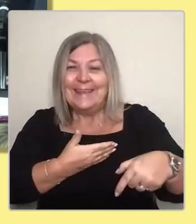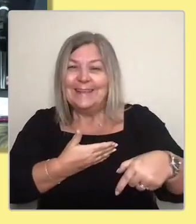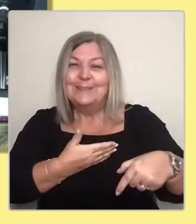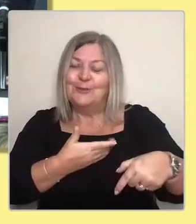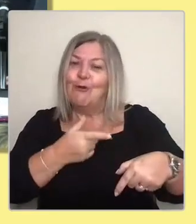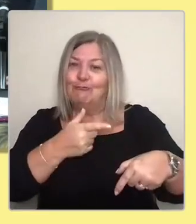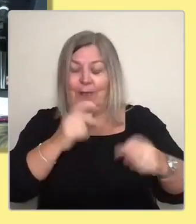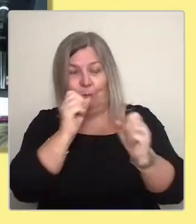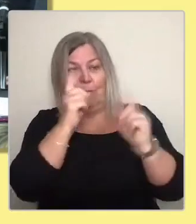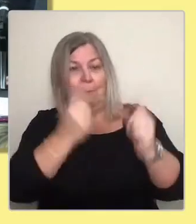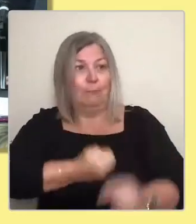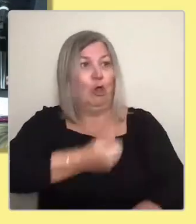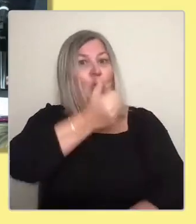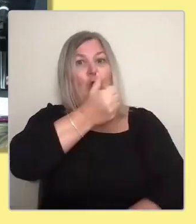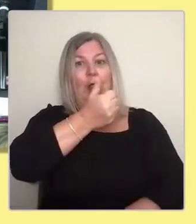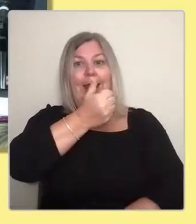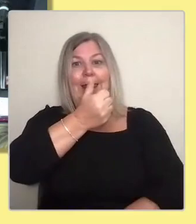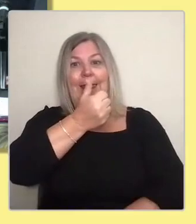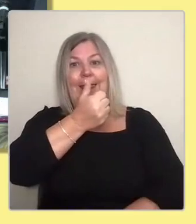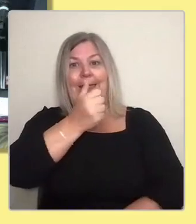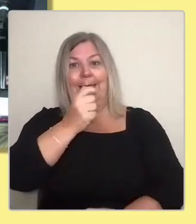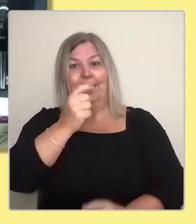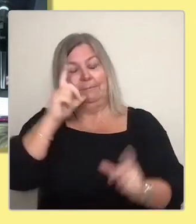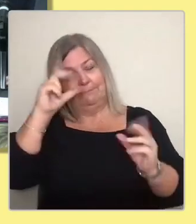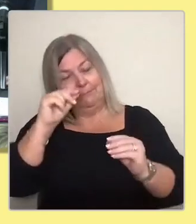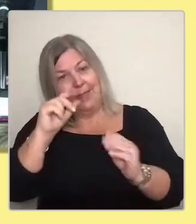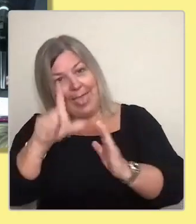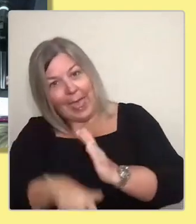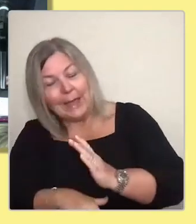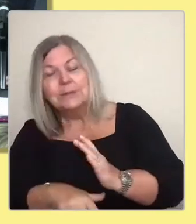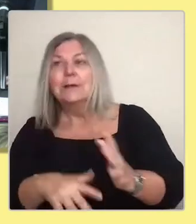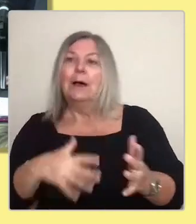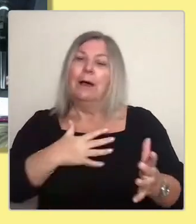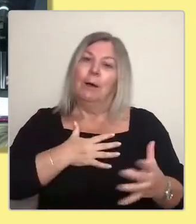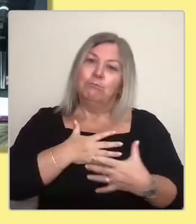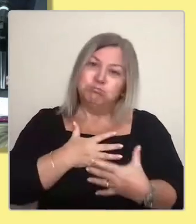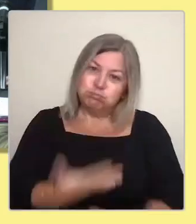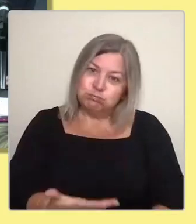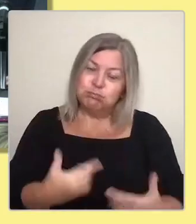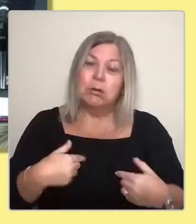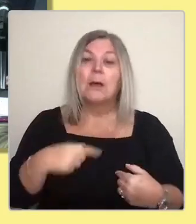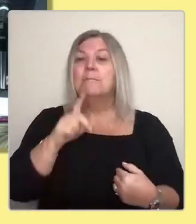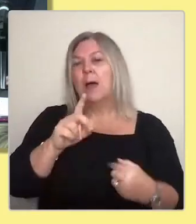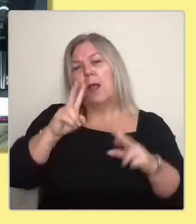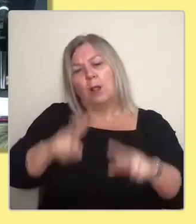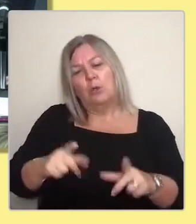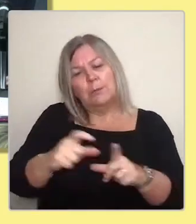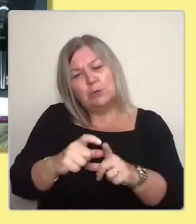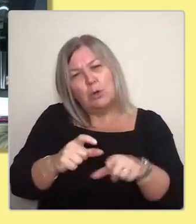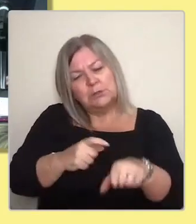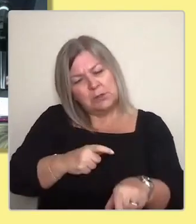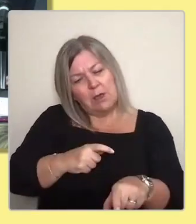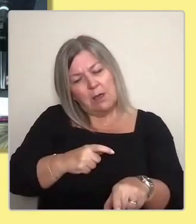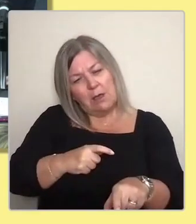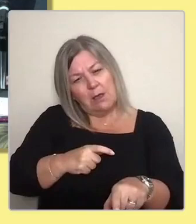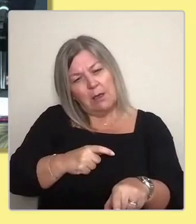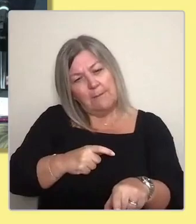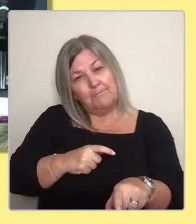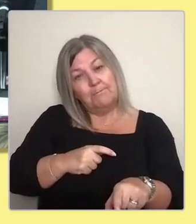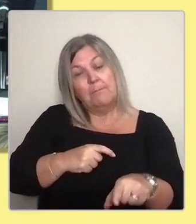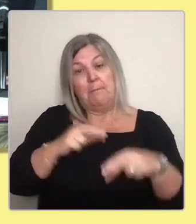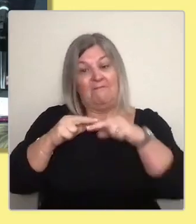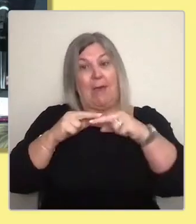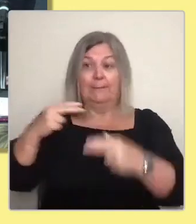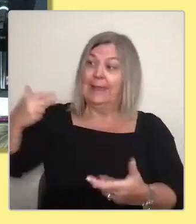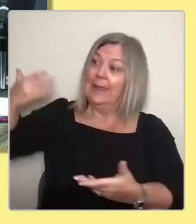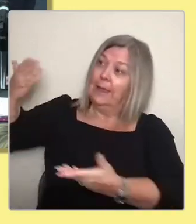her generation and I think this. If previous generations paved the way for my generation to believe that independence